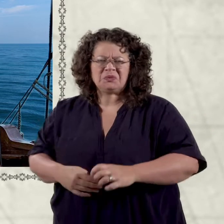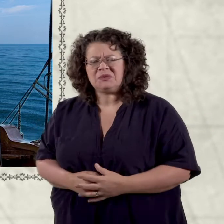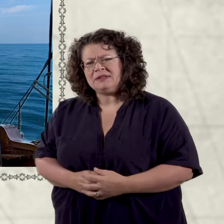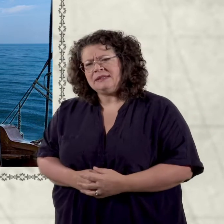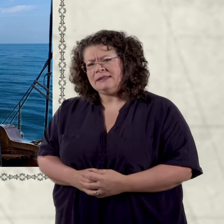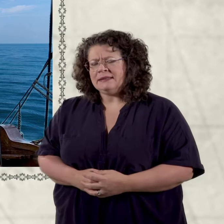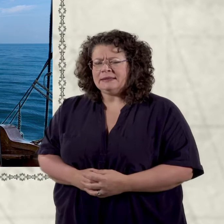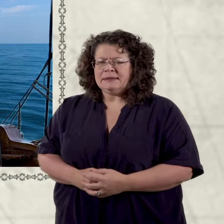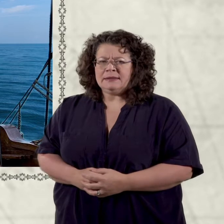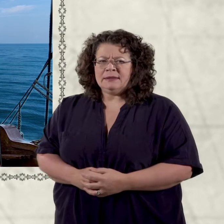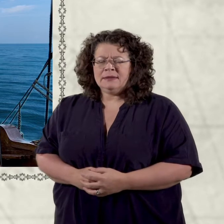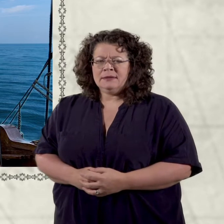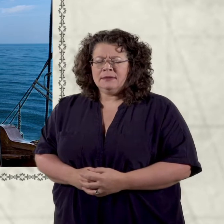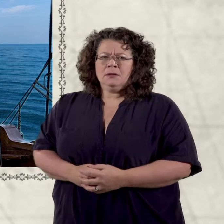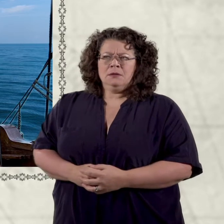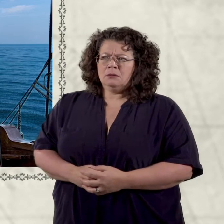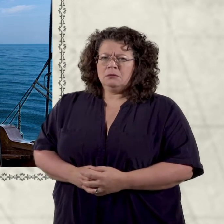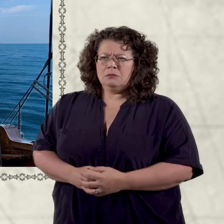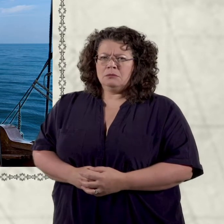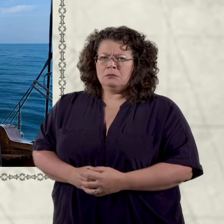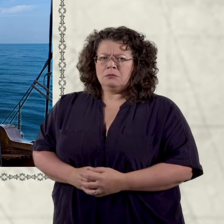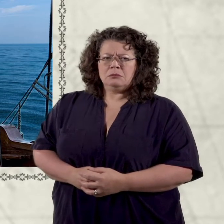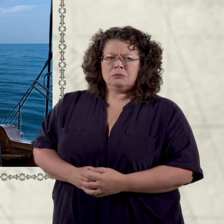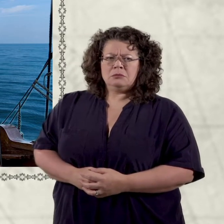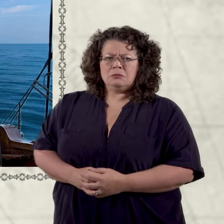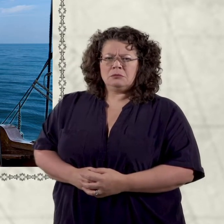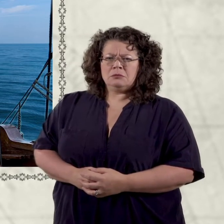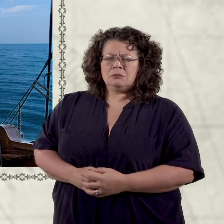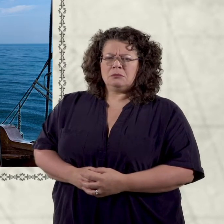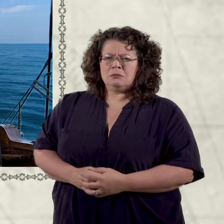Oh, yeah, it is. Hey, hang on. What's that?